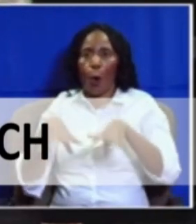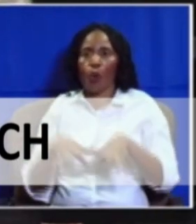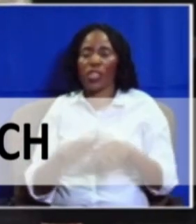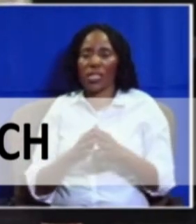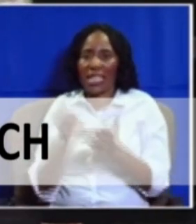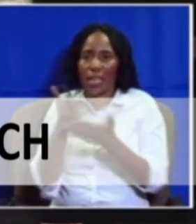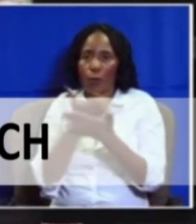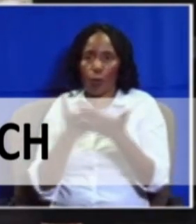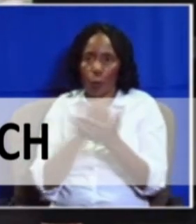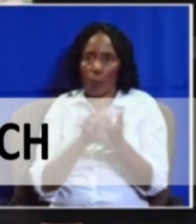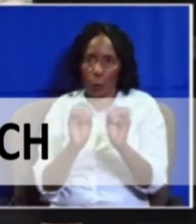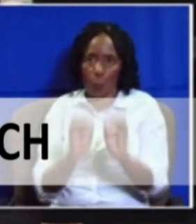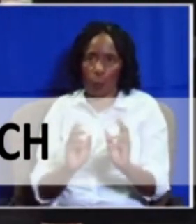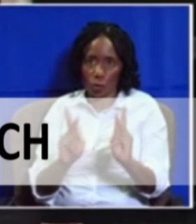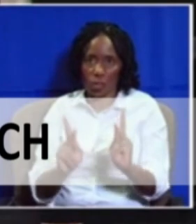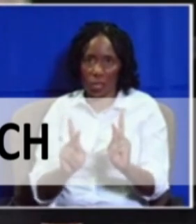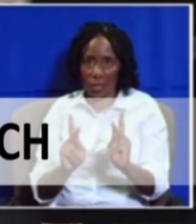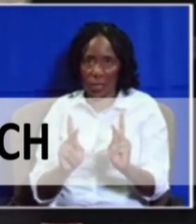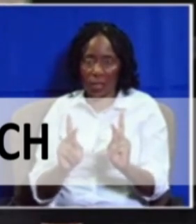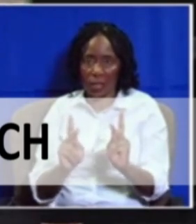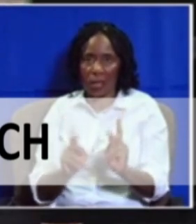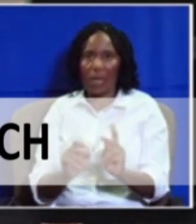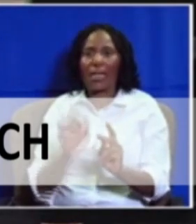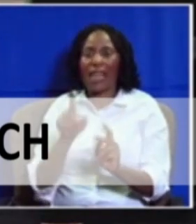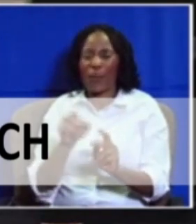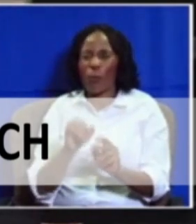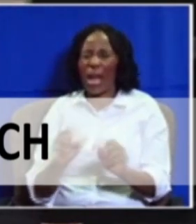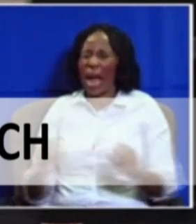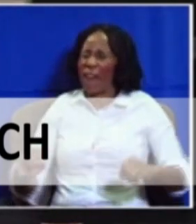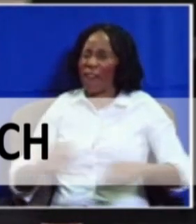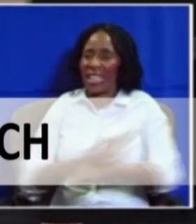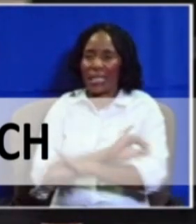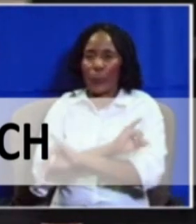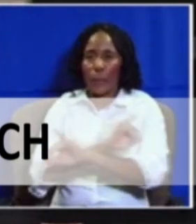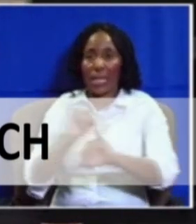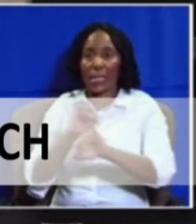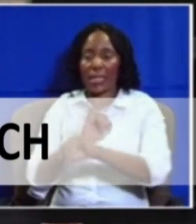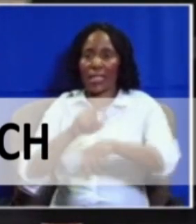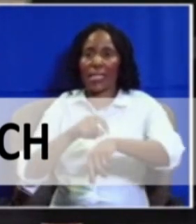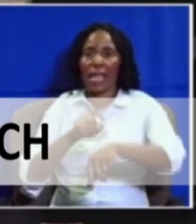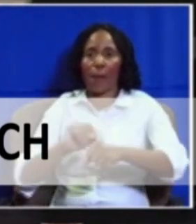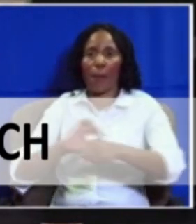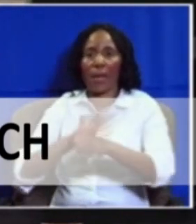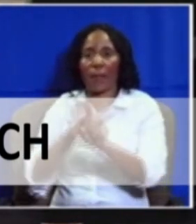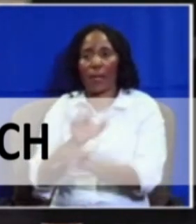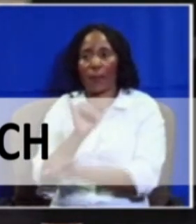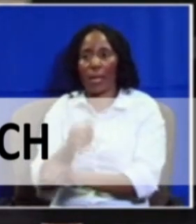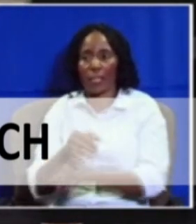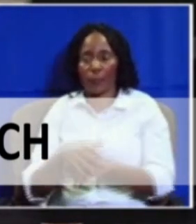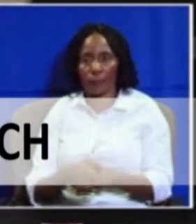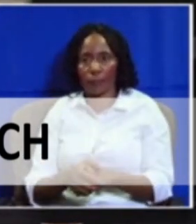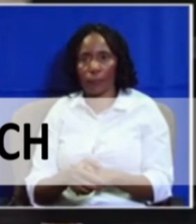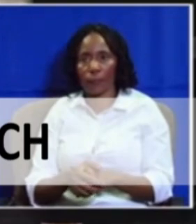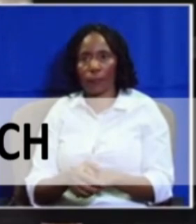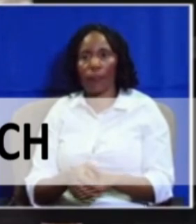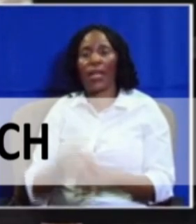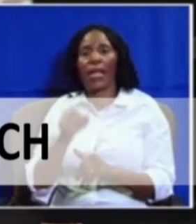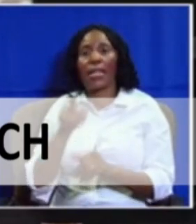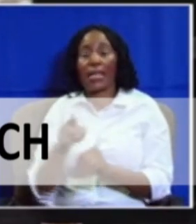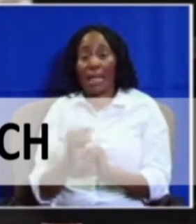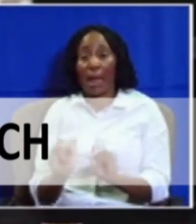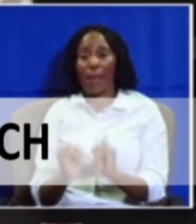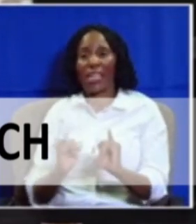opportunities and were adversely affected during the worst periods of the pandemic. These emergency